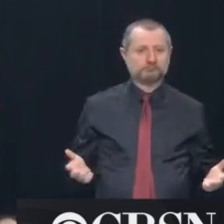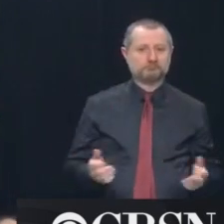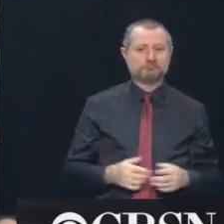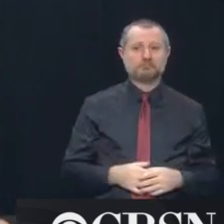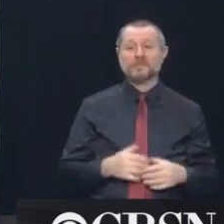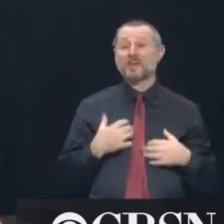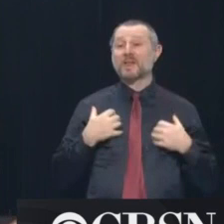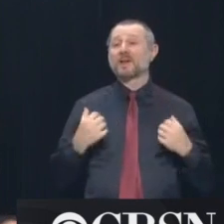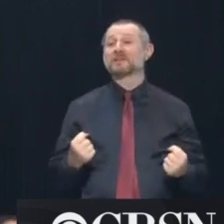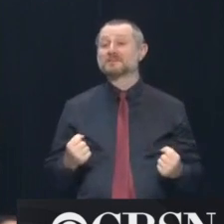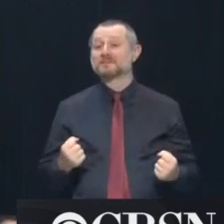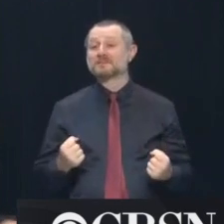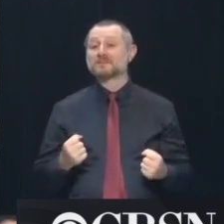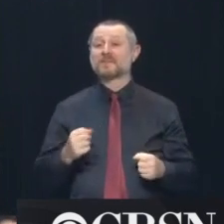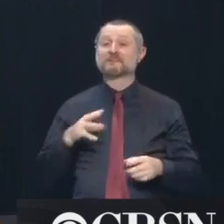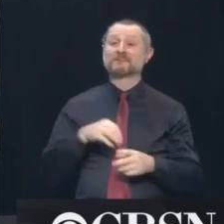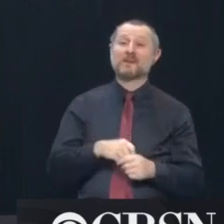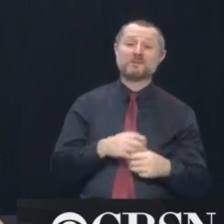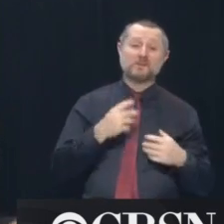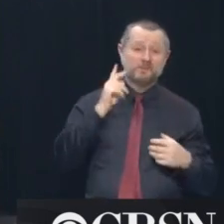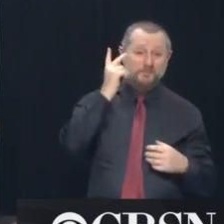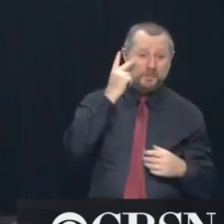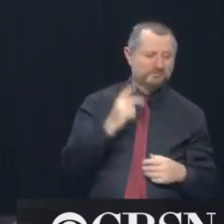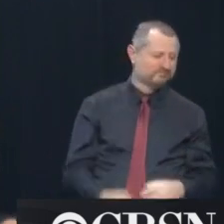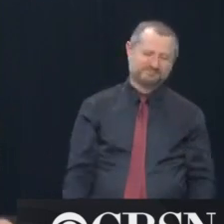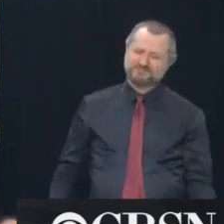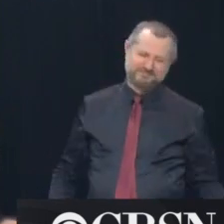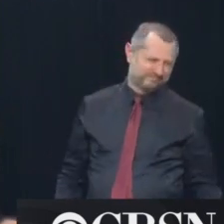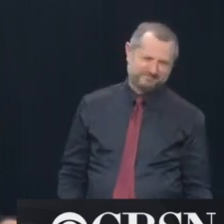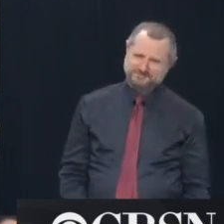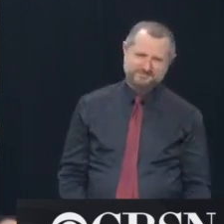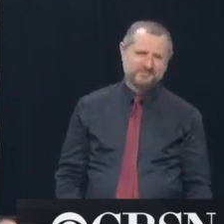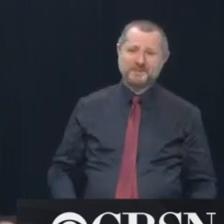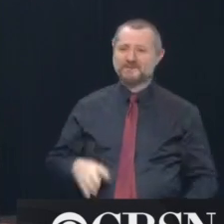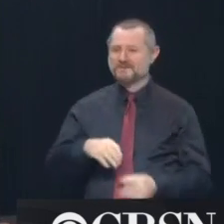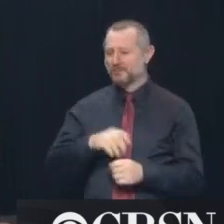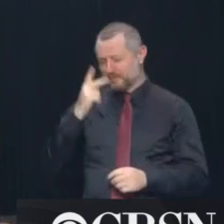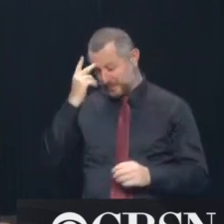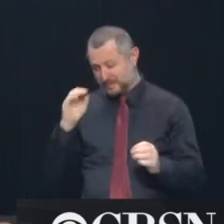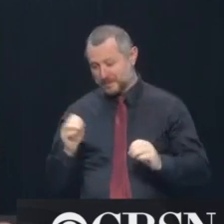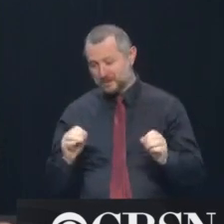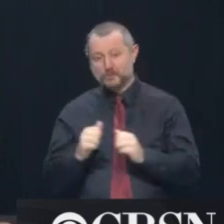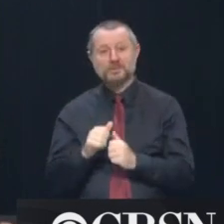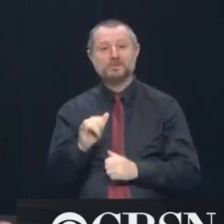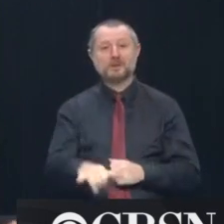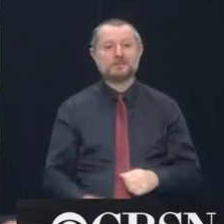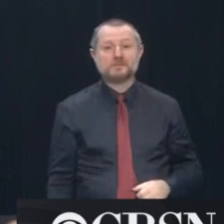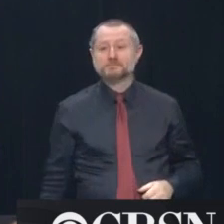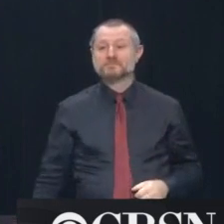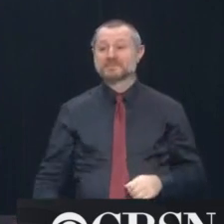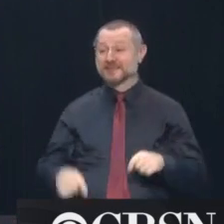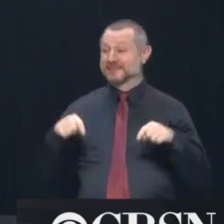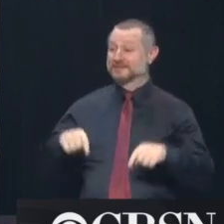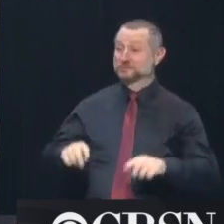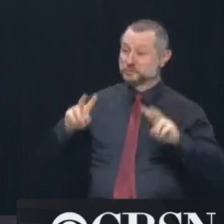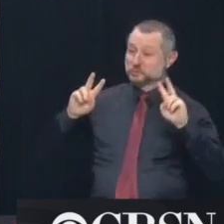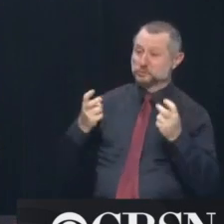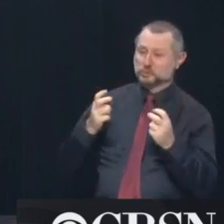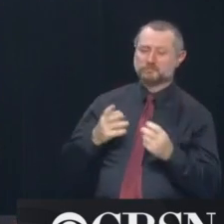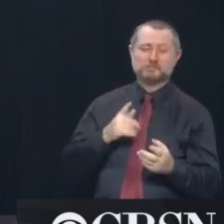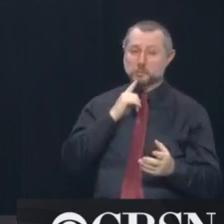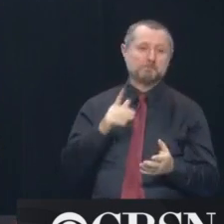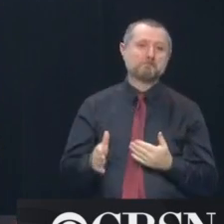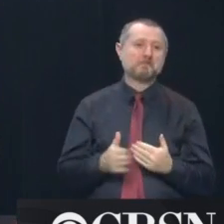Republican theory of health. It's just health. And on this issue, it doesn't even matter. There is no